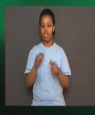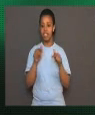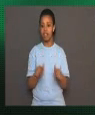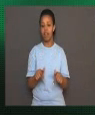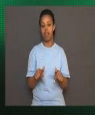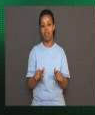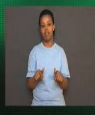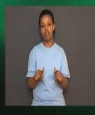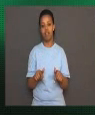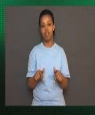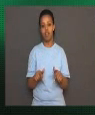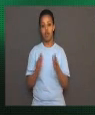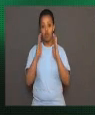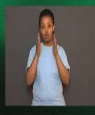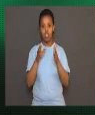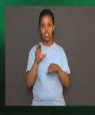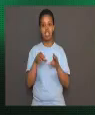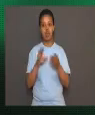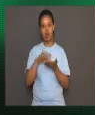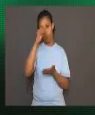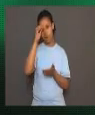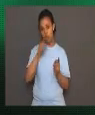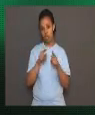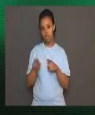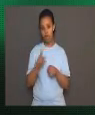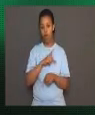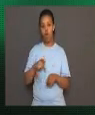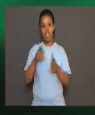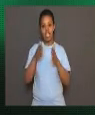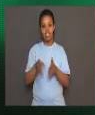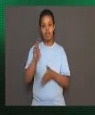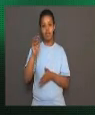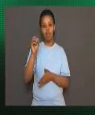Today, we will be focusing on the kingdom Monera.